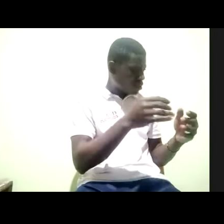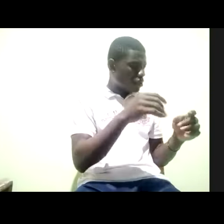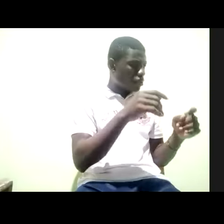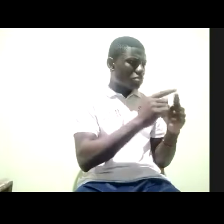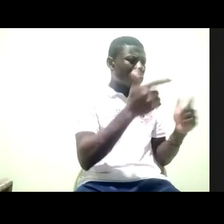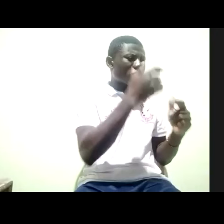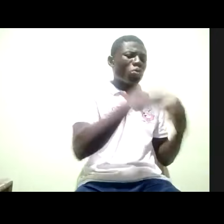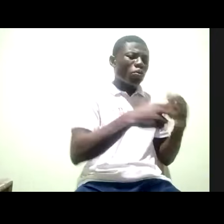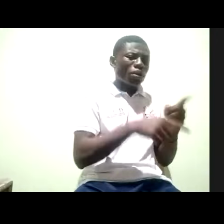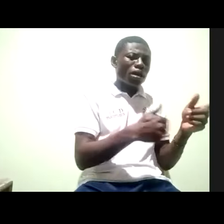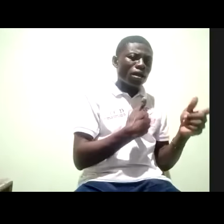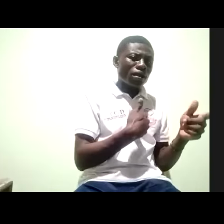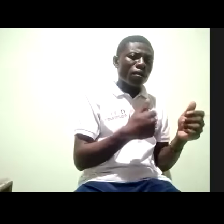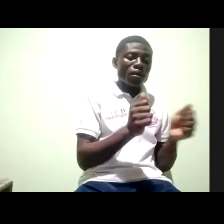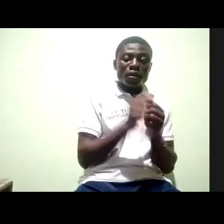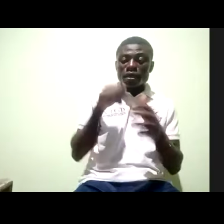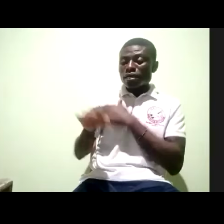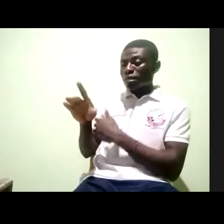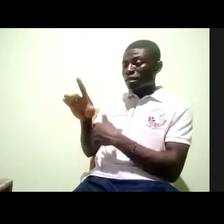challenge. And in dyslexia,